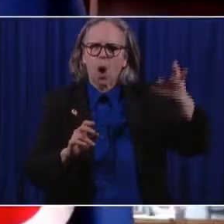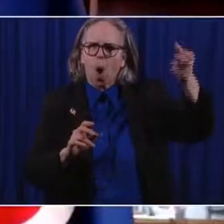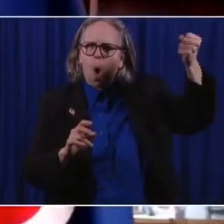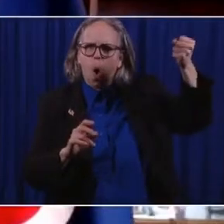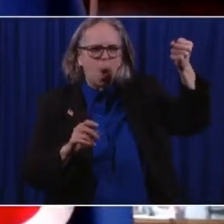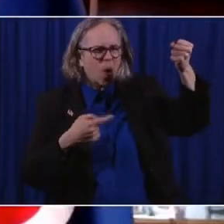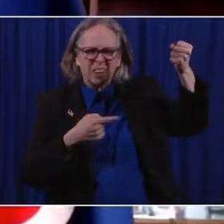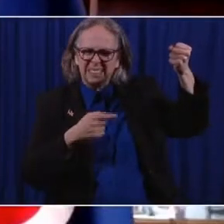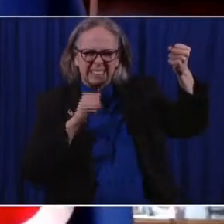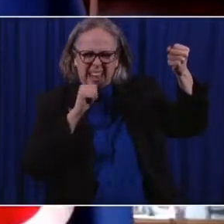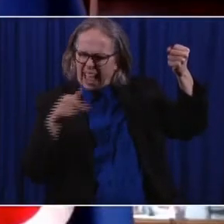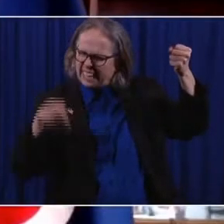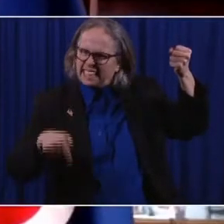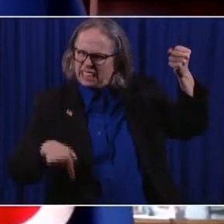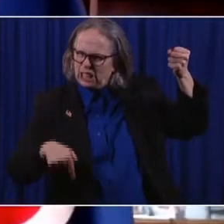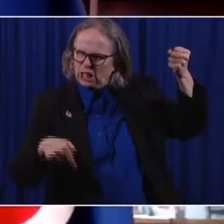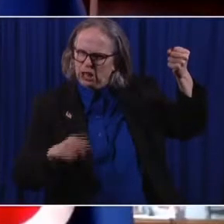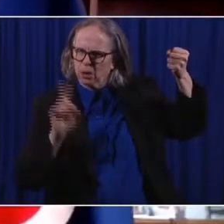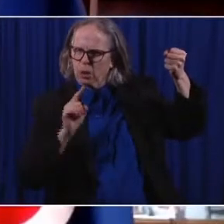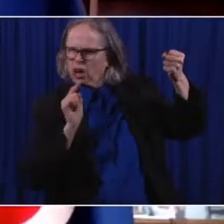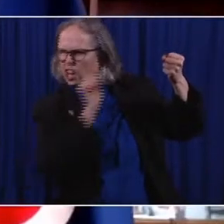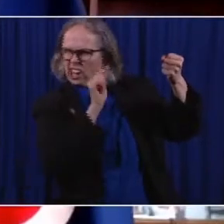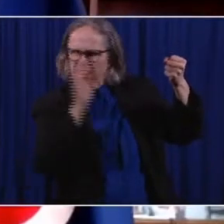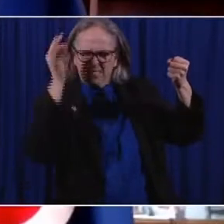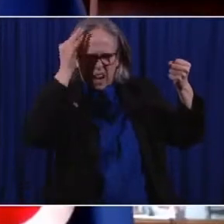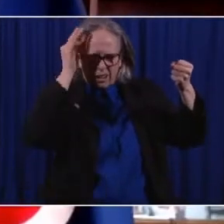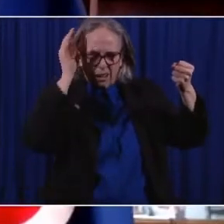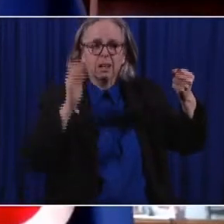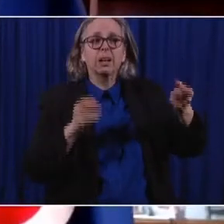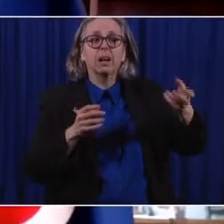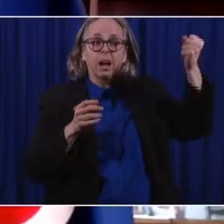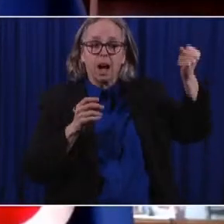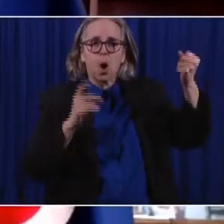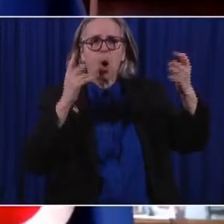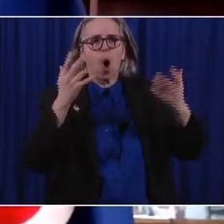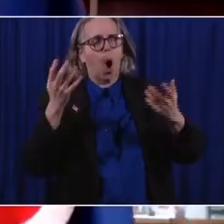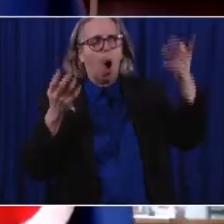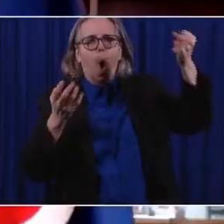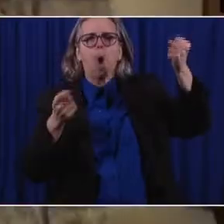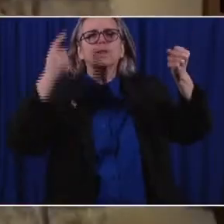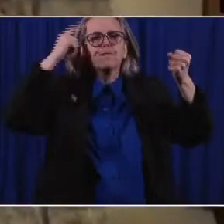Allocated, but they're not in a freezer in Ohio. They're not in our possession.